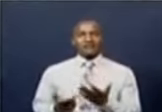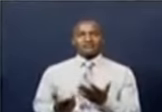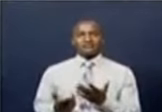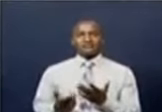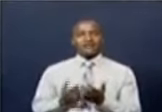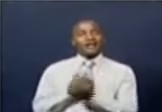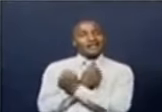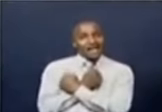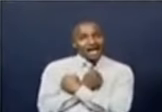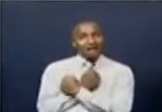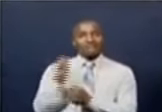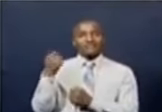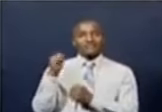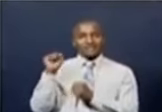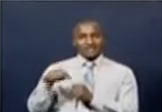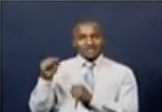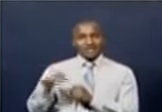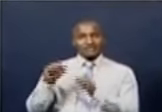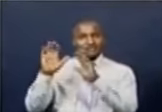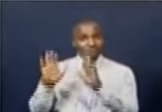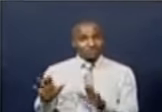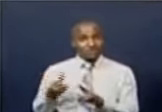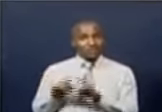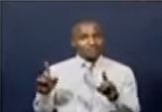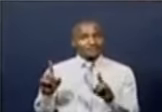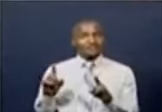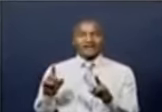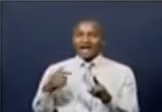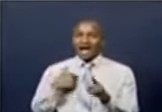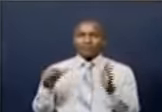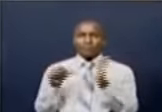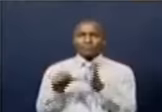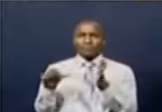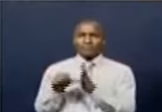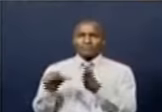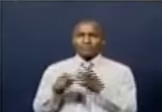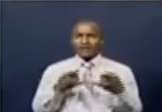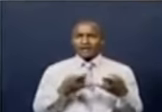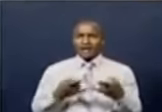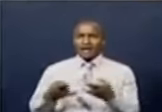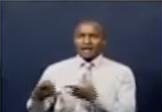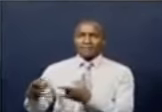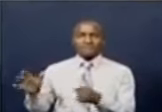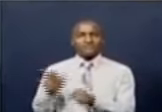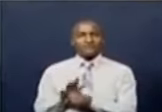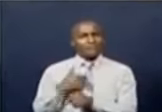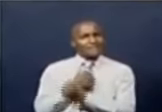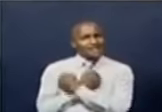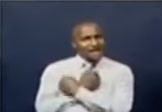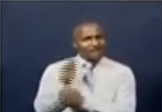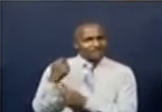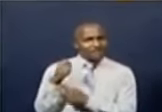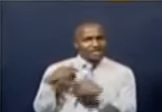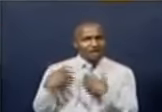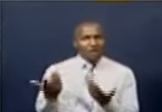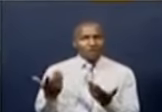very important. But we find a lot of gaps between... Should I be patriotic enough? Should I